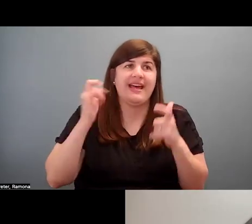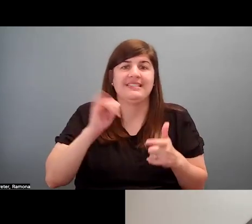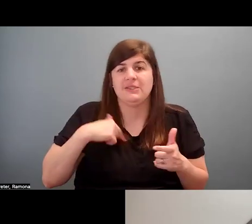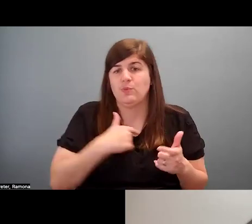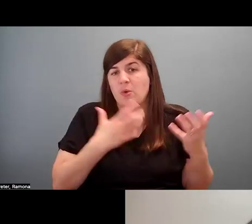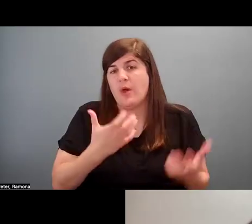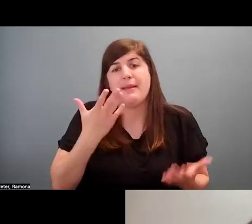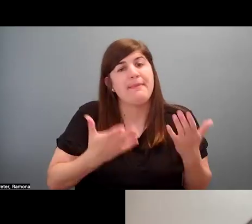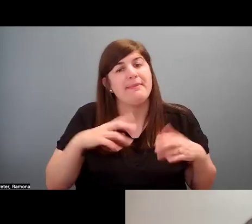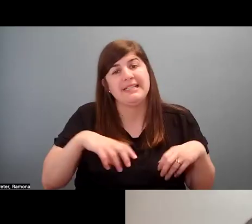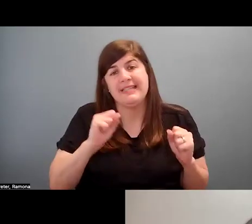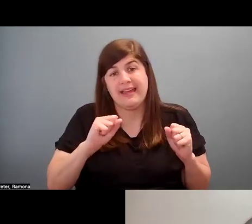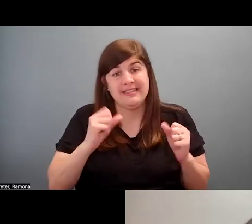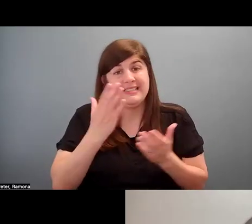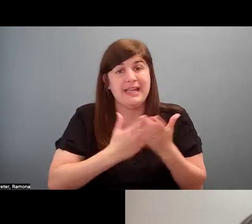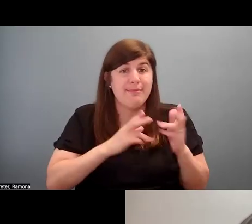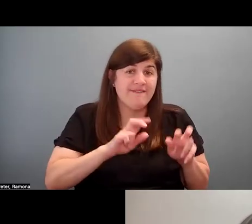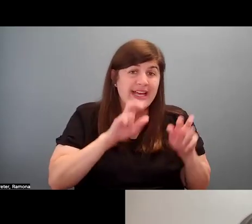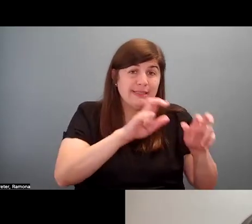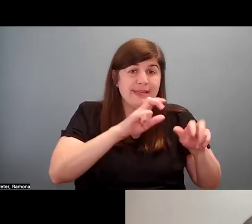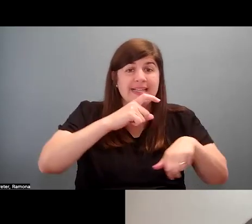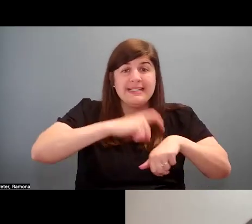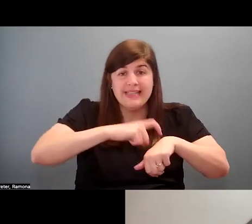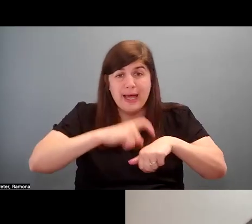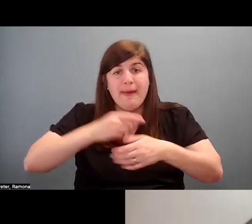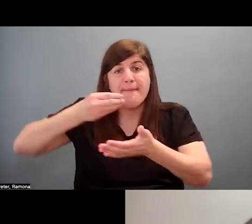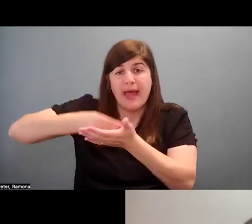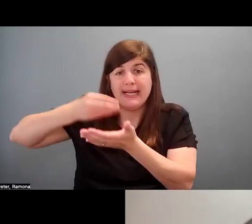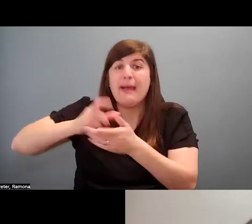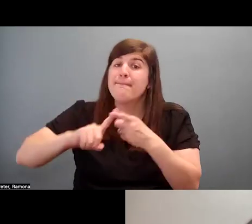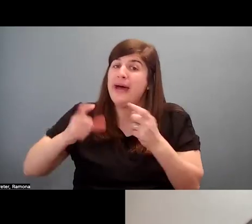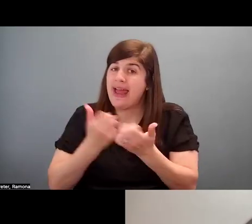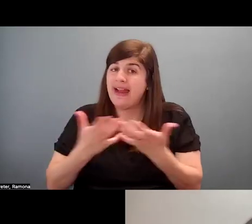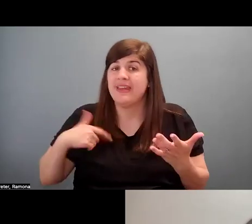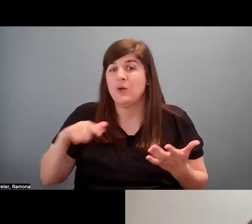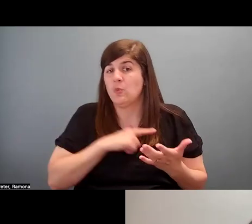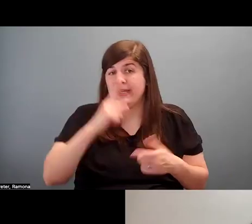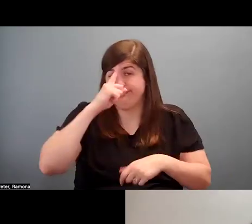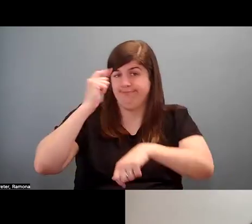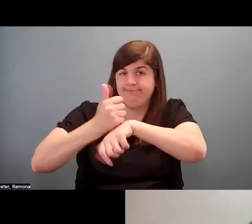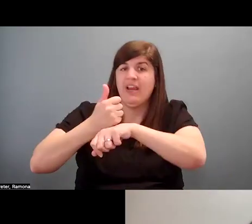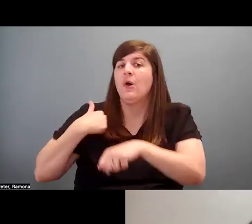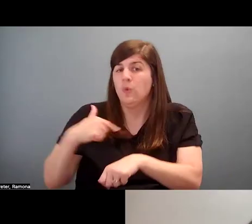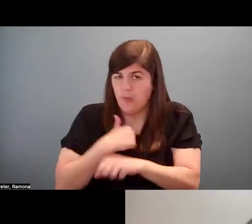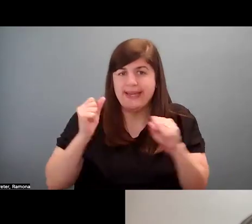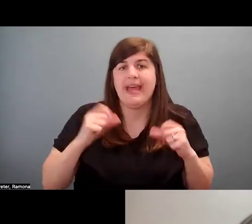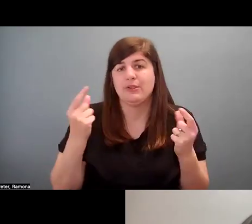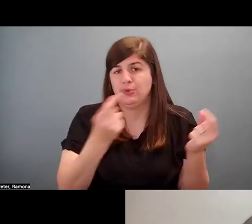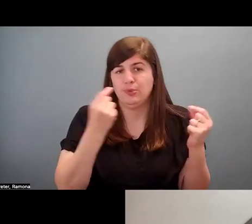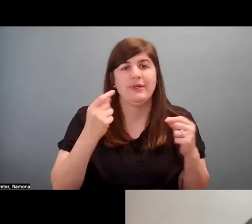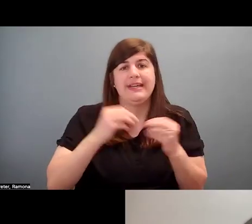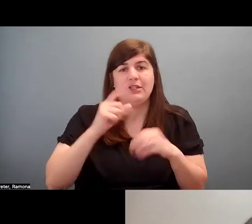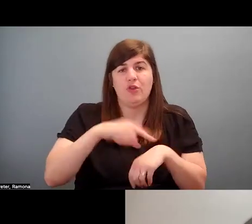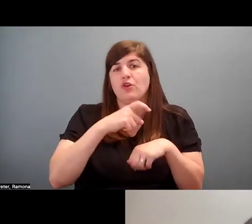and it may take some investment, time, and money. But anything we set our minds to, I think we can do Well, in the long